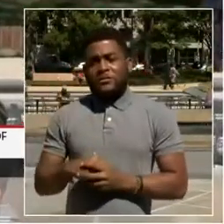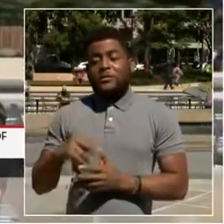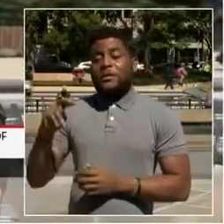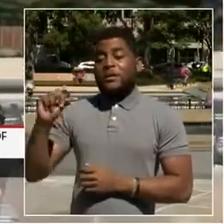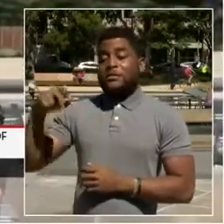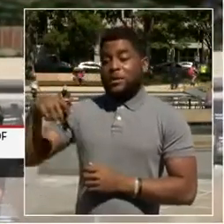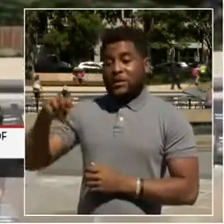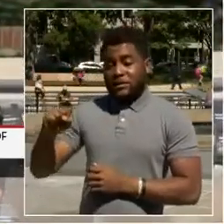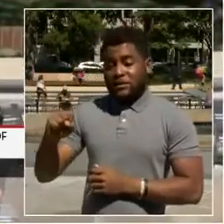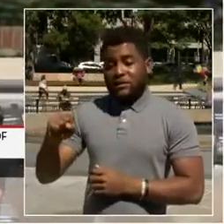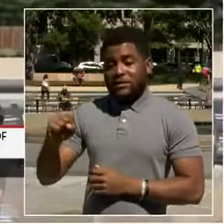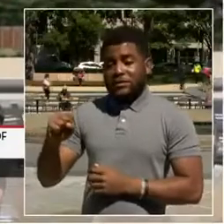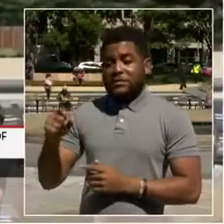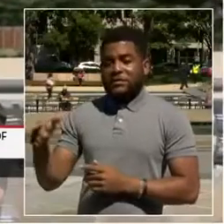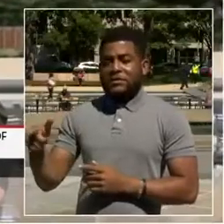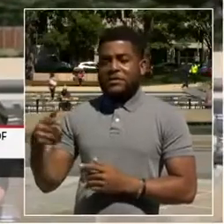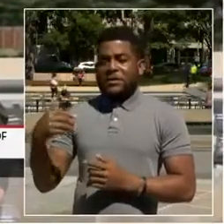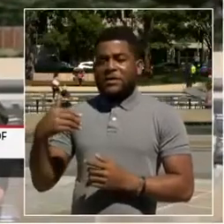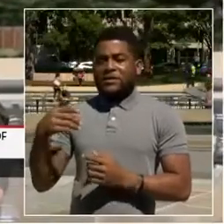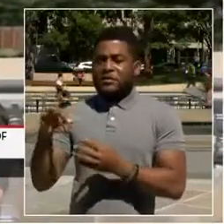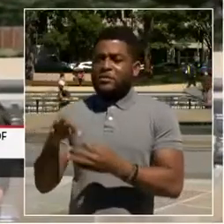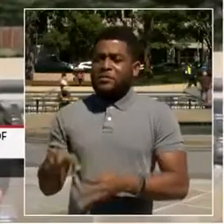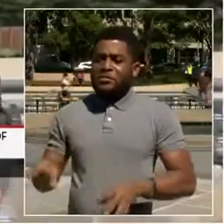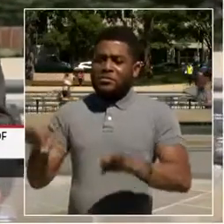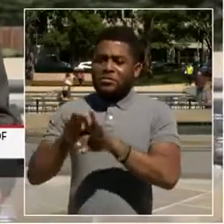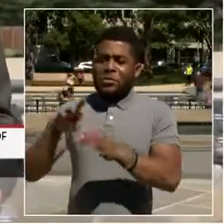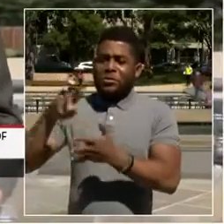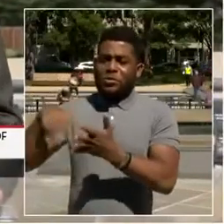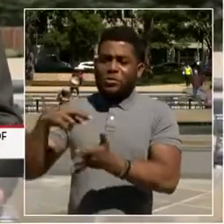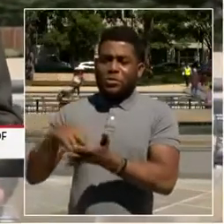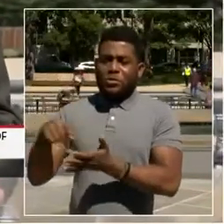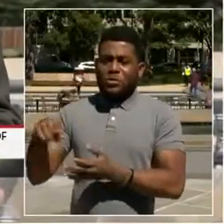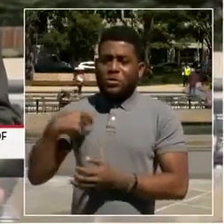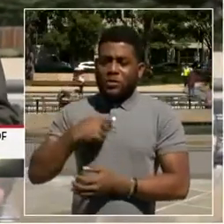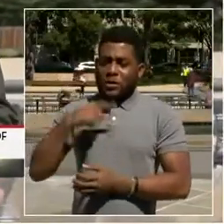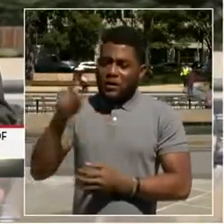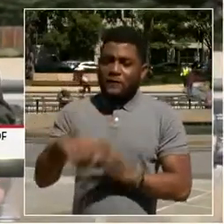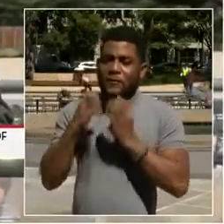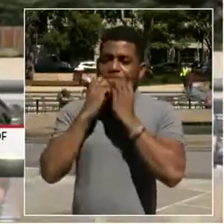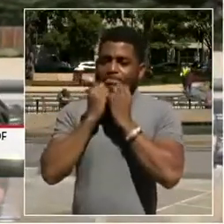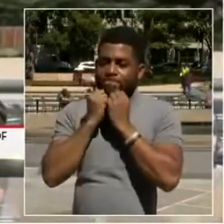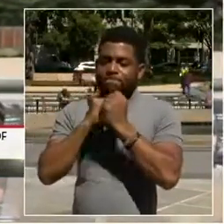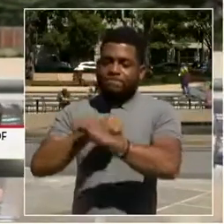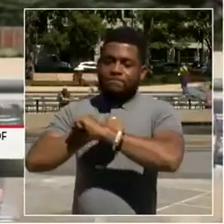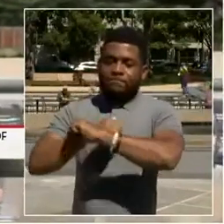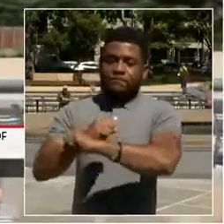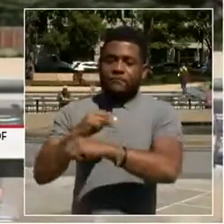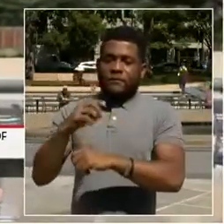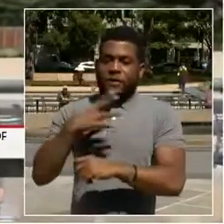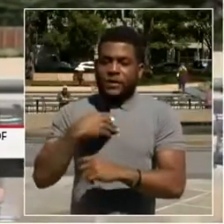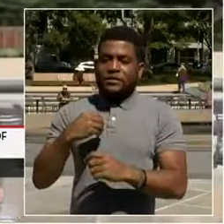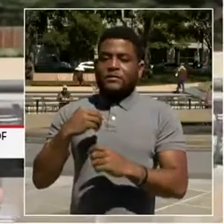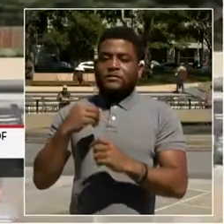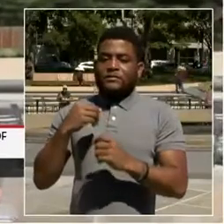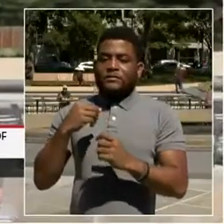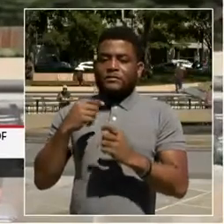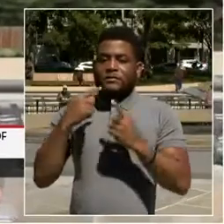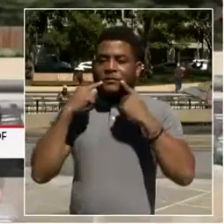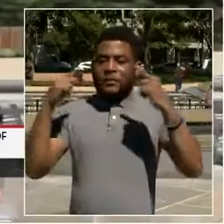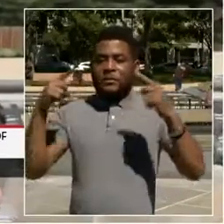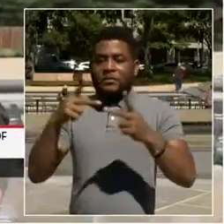capital. We are the stewards of some of America's most iconic places. We're the nation's premier stage for